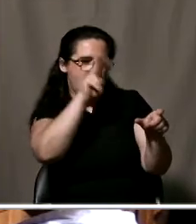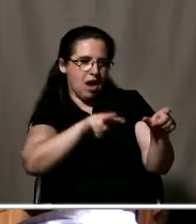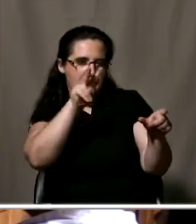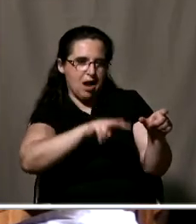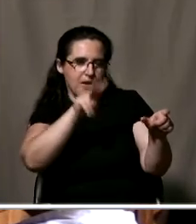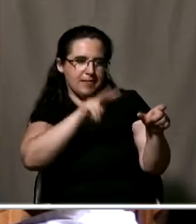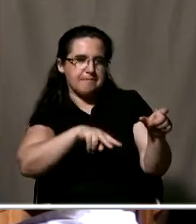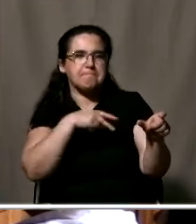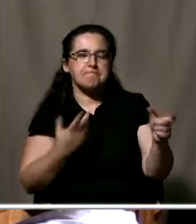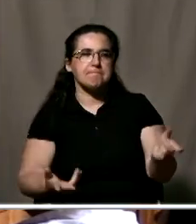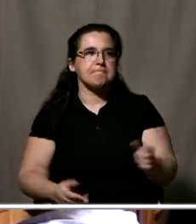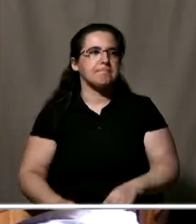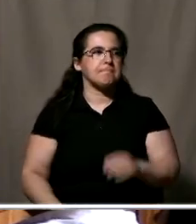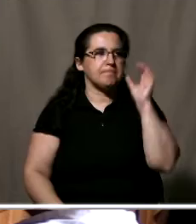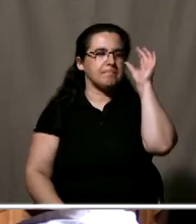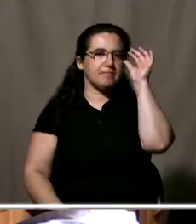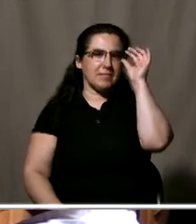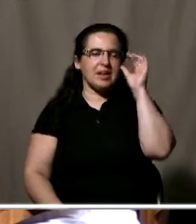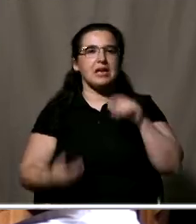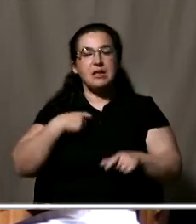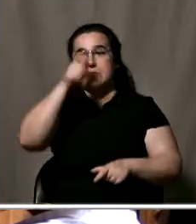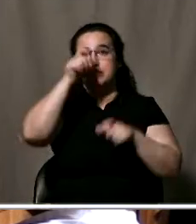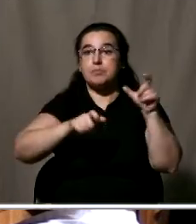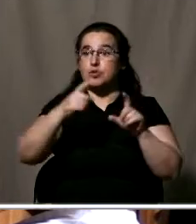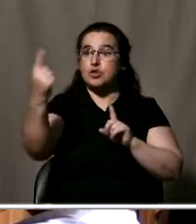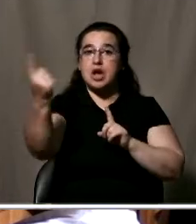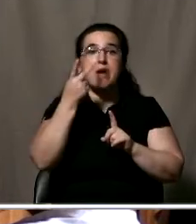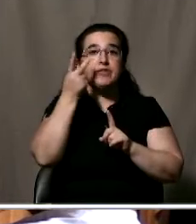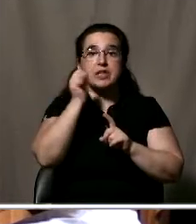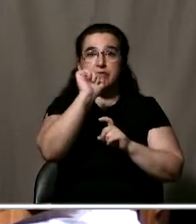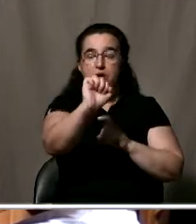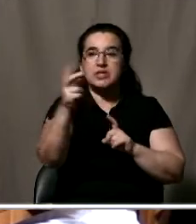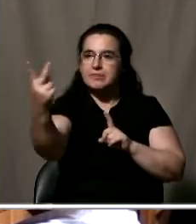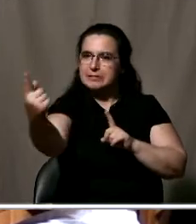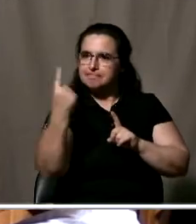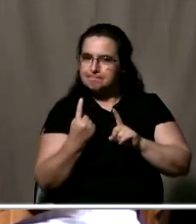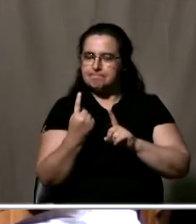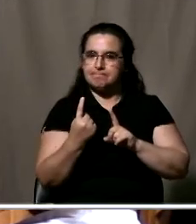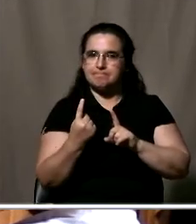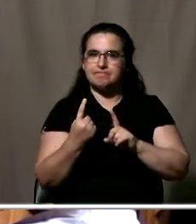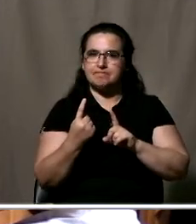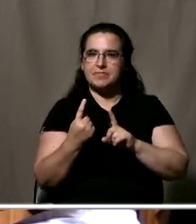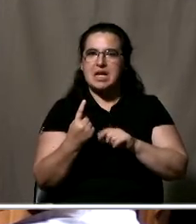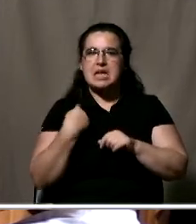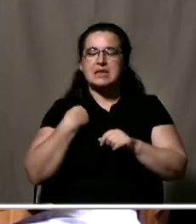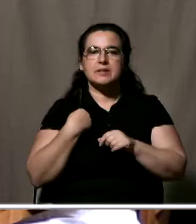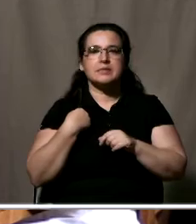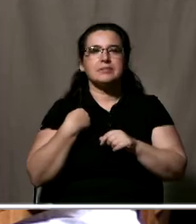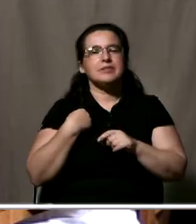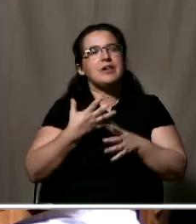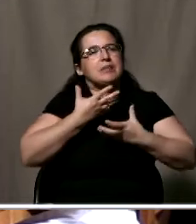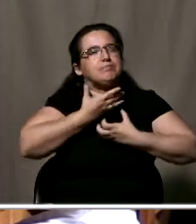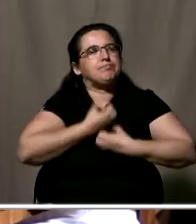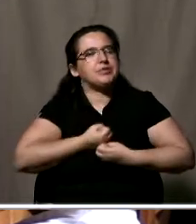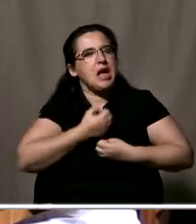He's going to bring somebody into your life. Ele vai trazer alguém à vossa vida. That's going to tragically fail you. Que vai